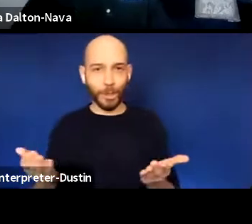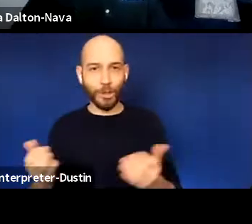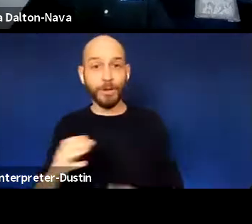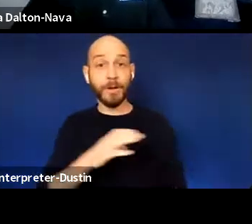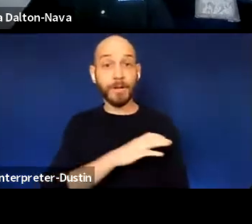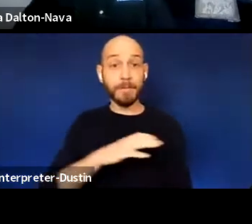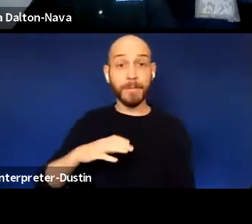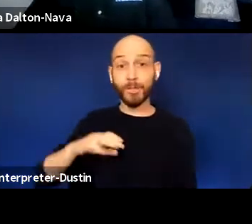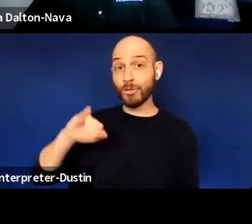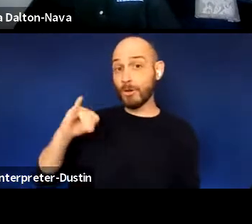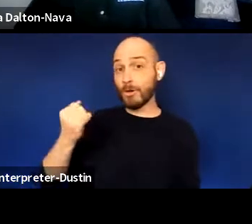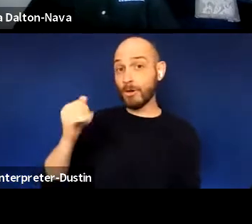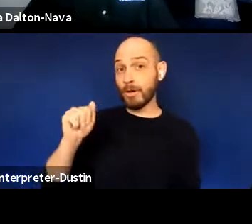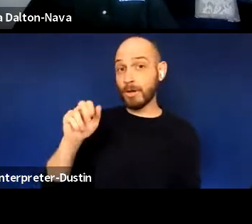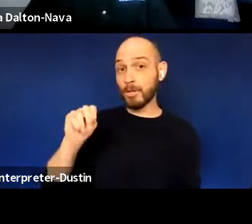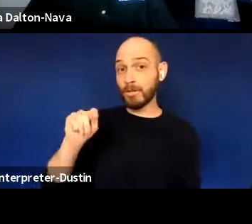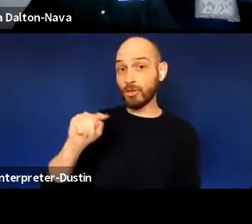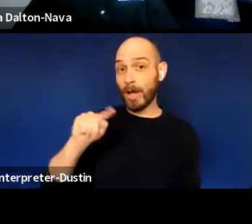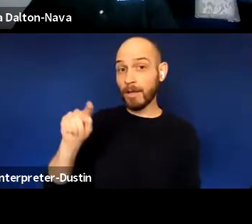Jantz,